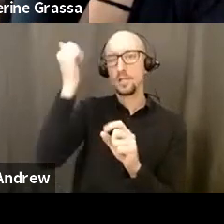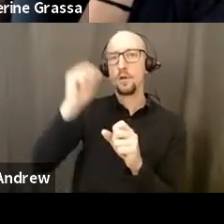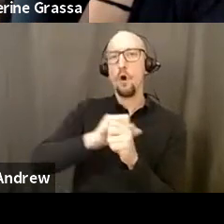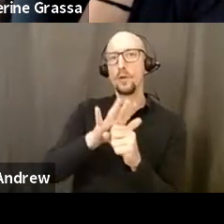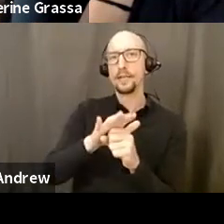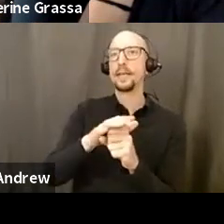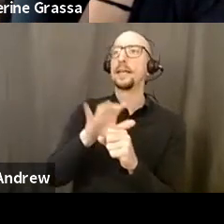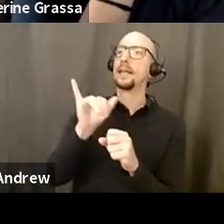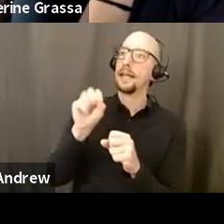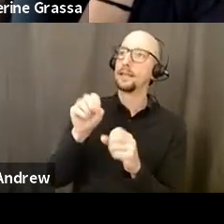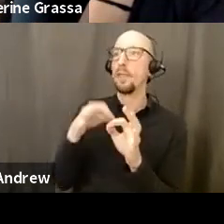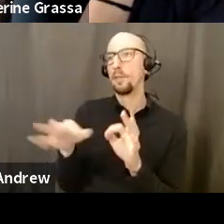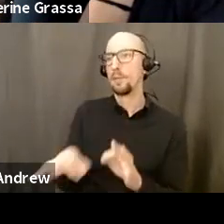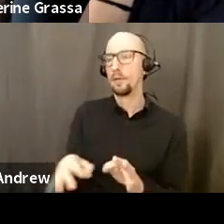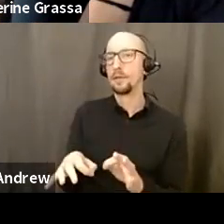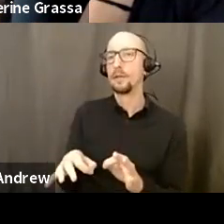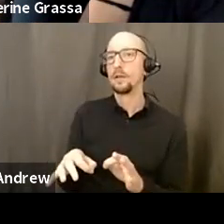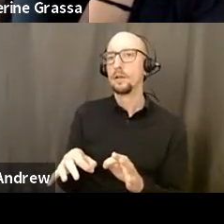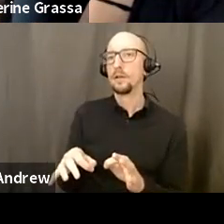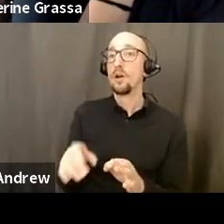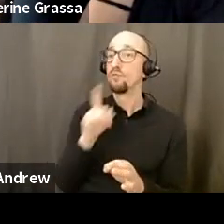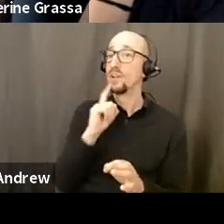say your first part, so that it really is a permanent